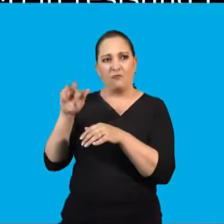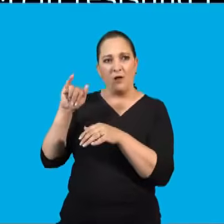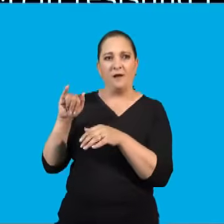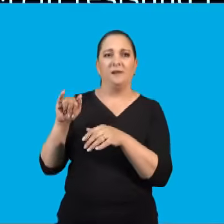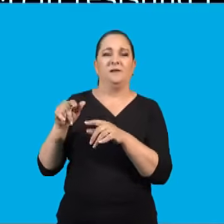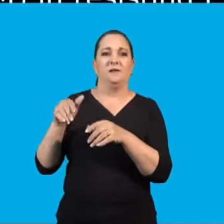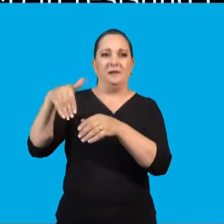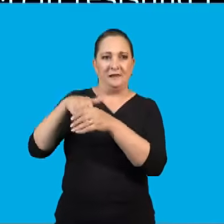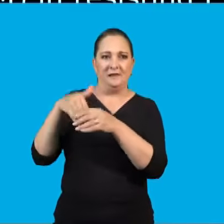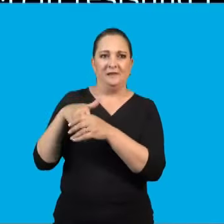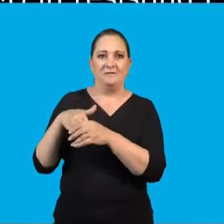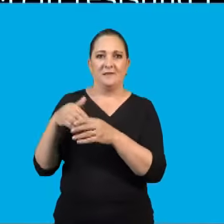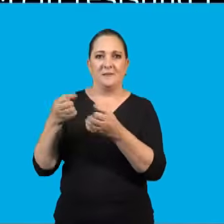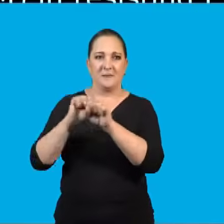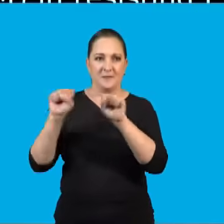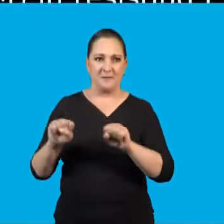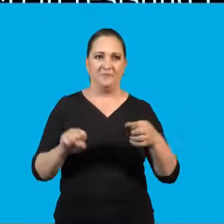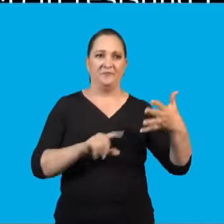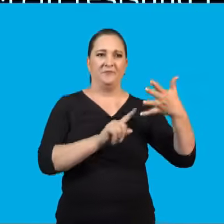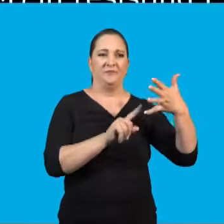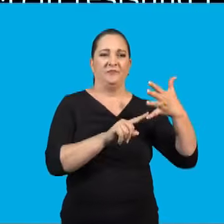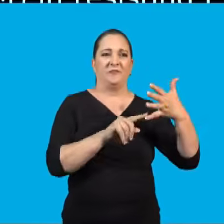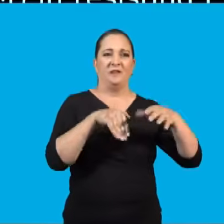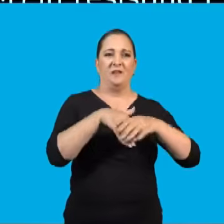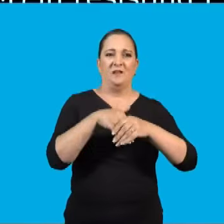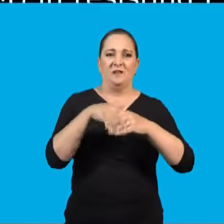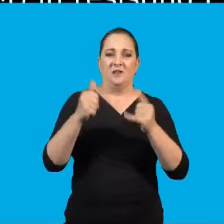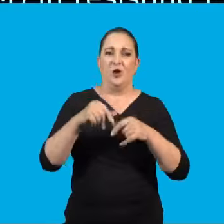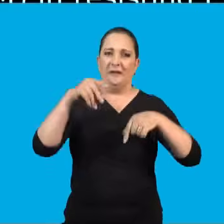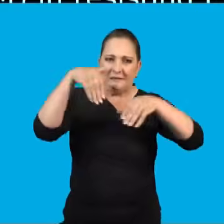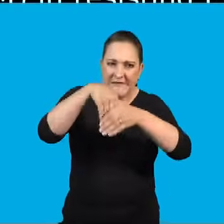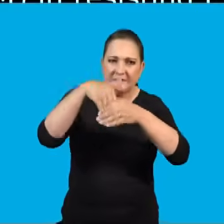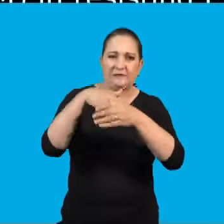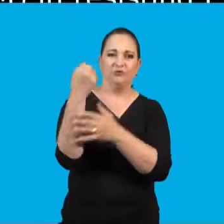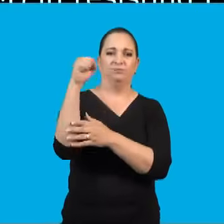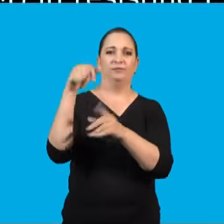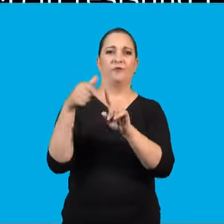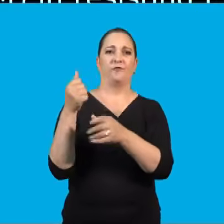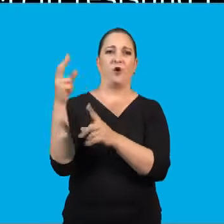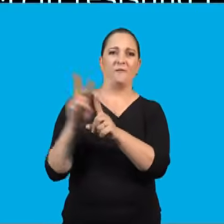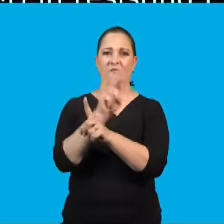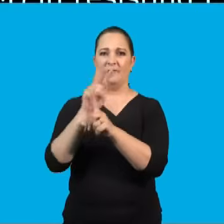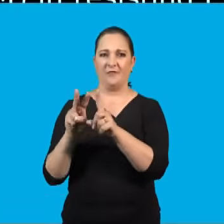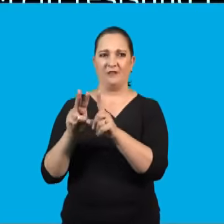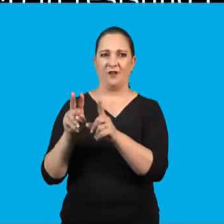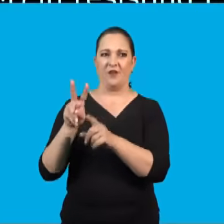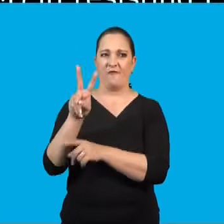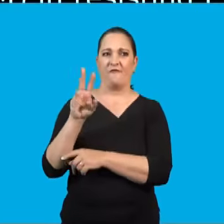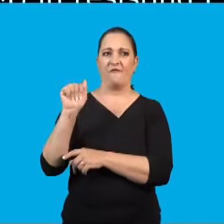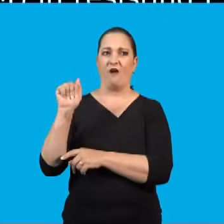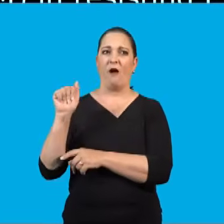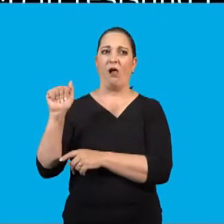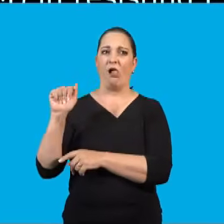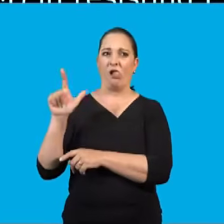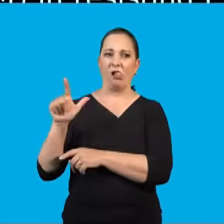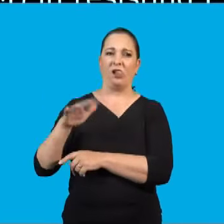resistance, e.g. violent protests in the Vaal Triangle and elsewhere in South Africa. The Vaal Civic Association